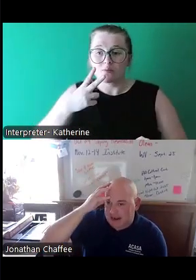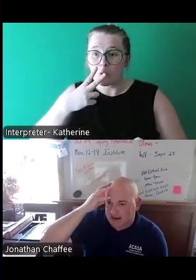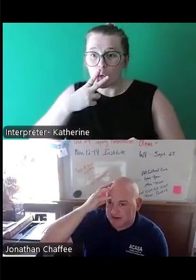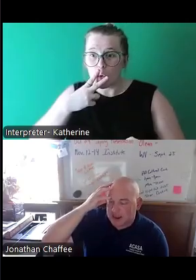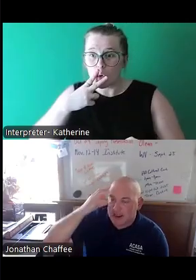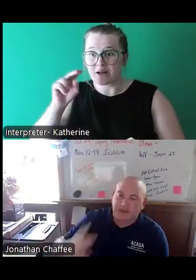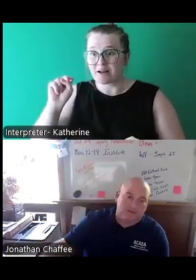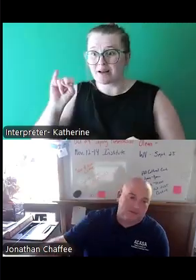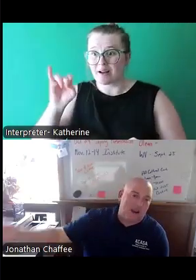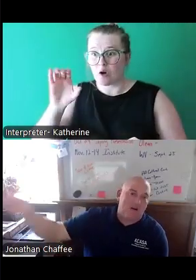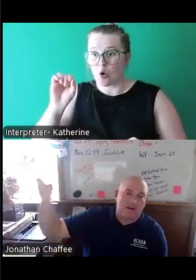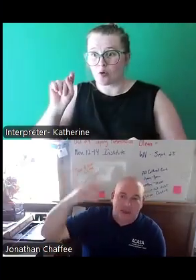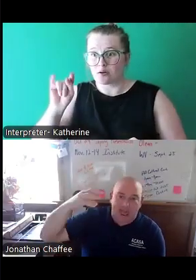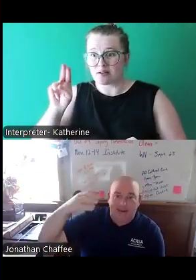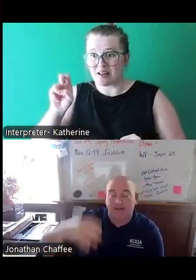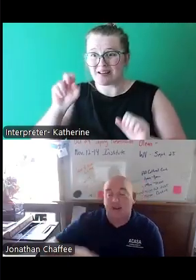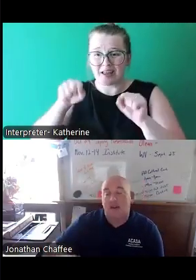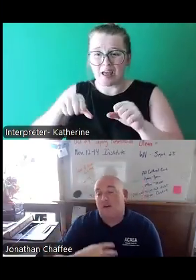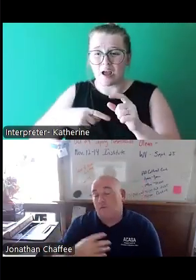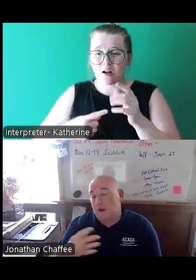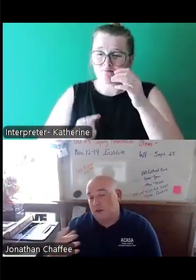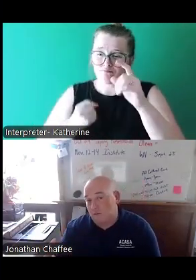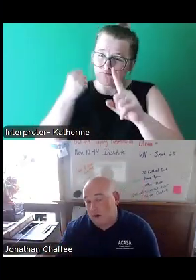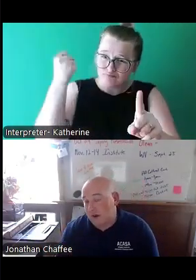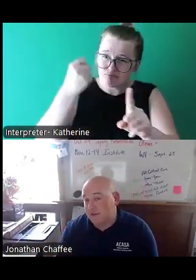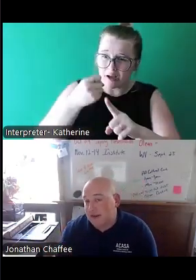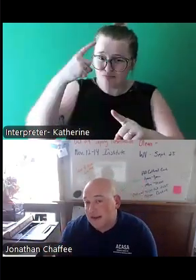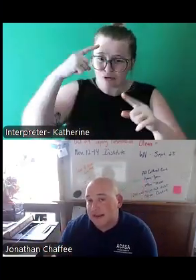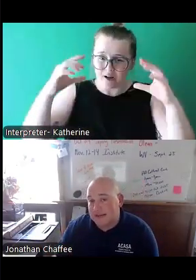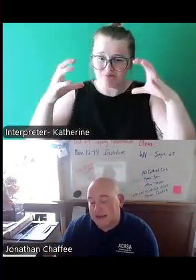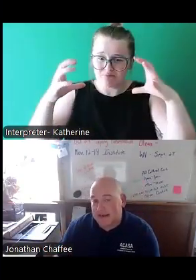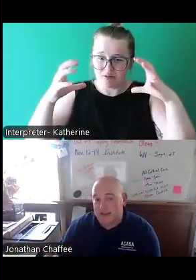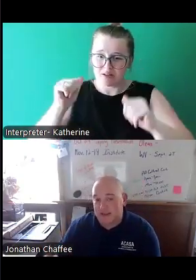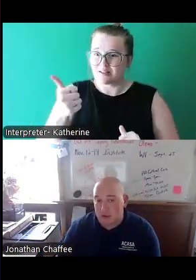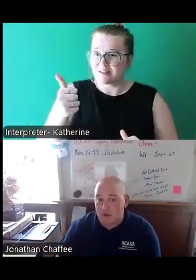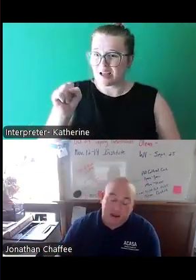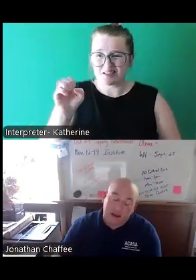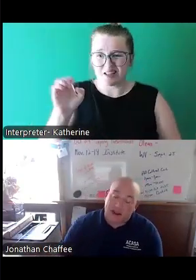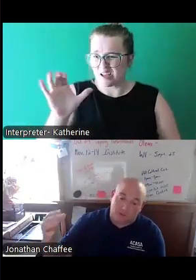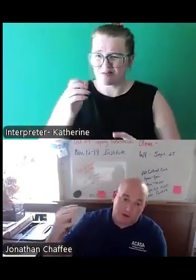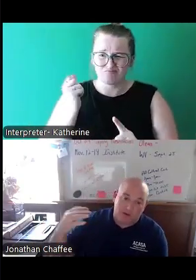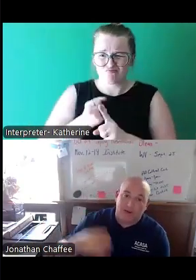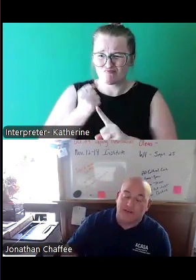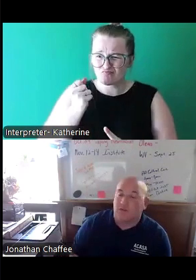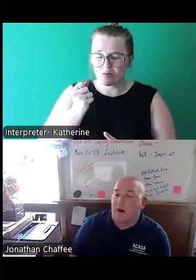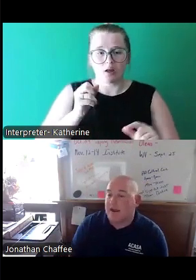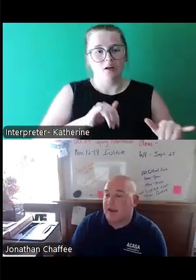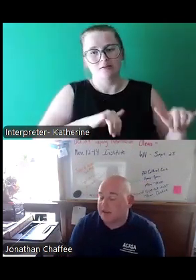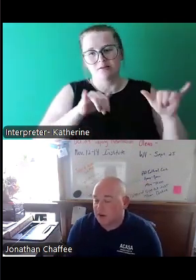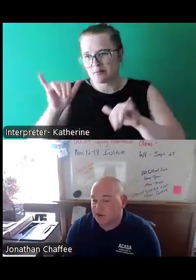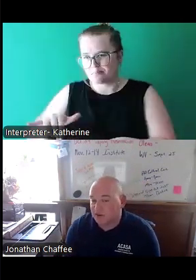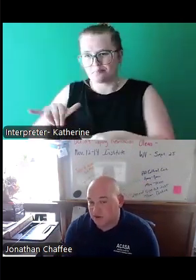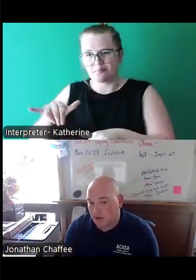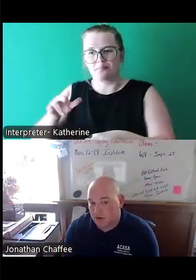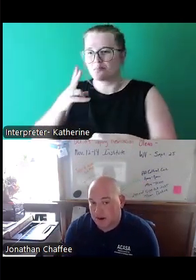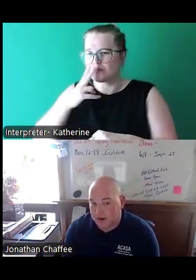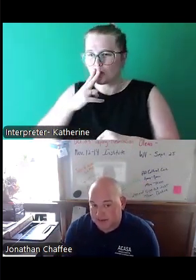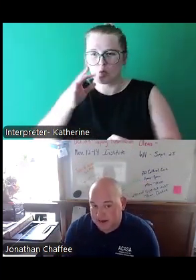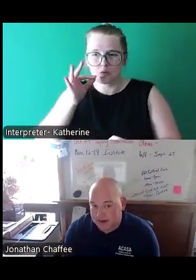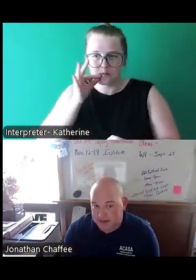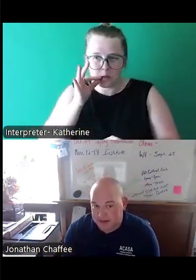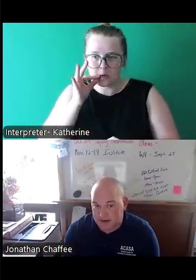10 seconds. It's very fast, which when it comes to nicotine and smoking, it's one of the reasons why it's also